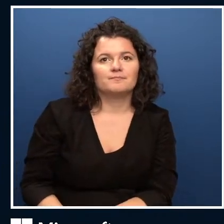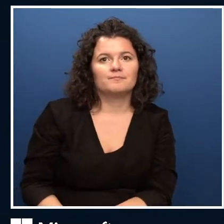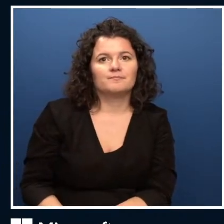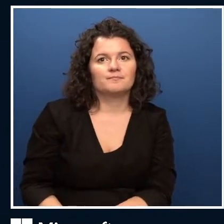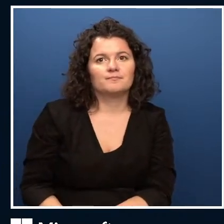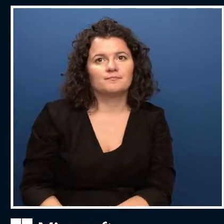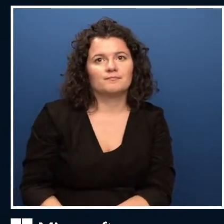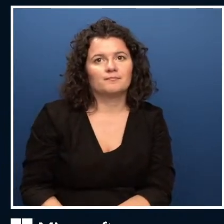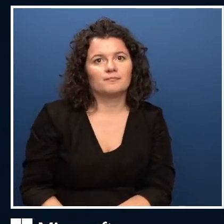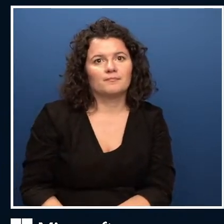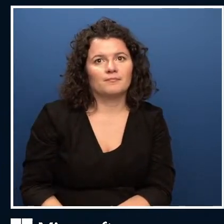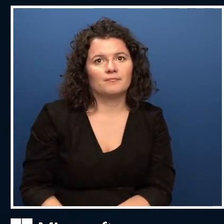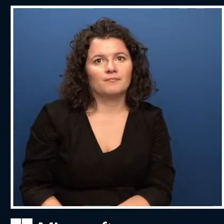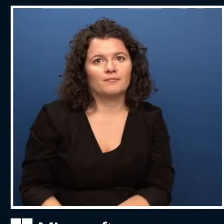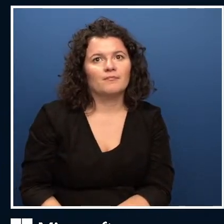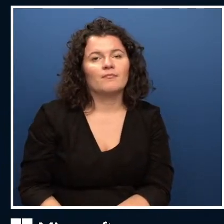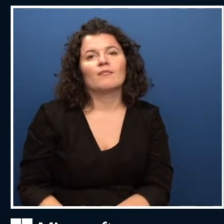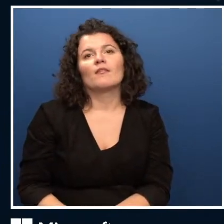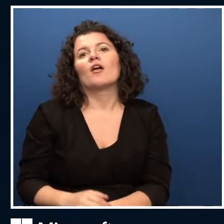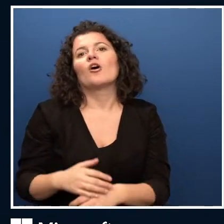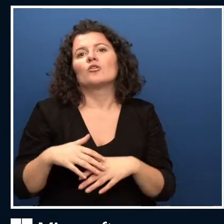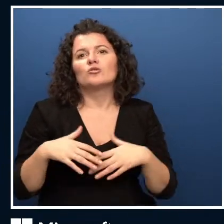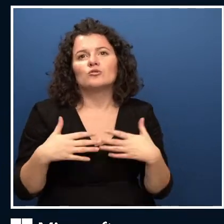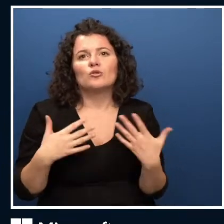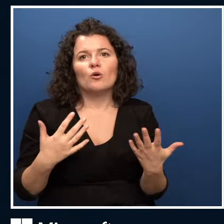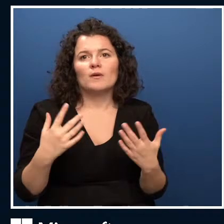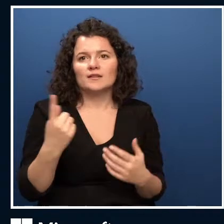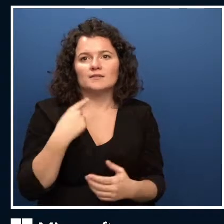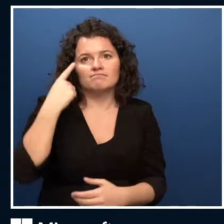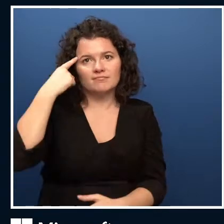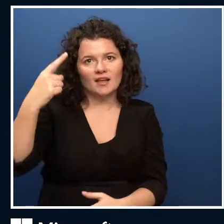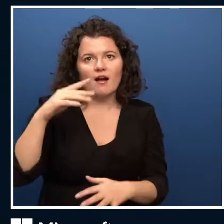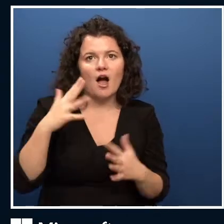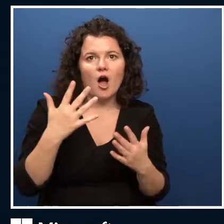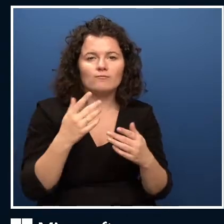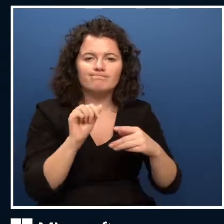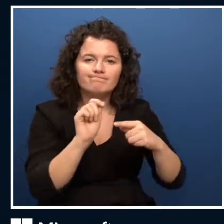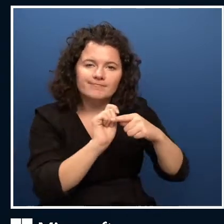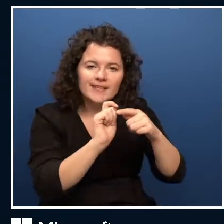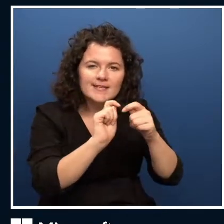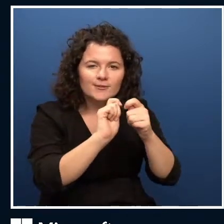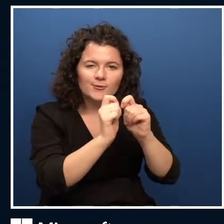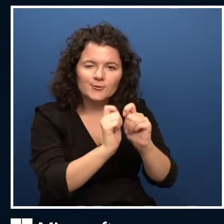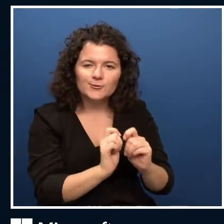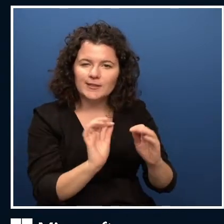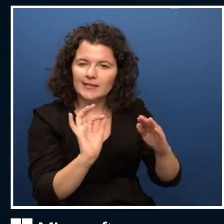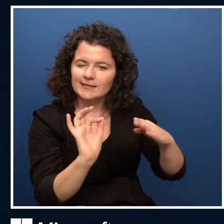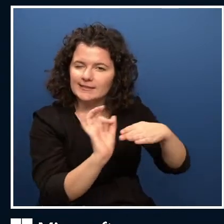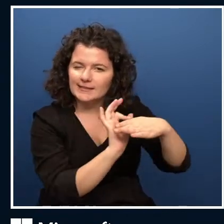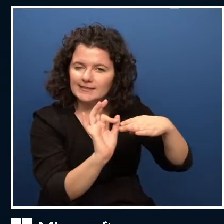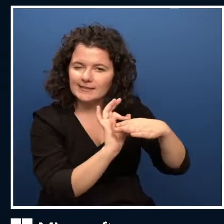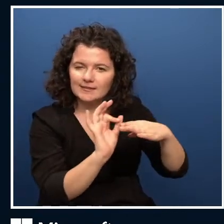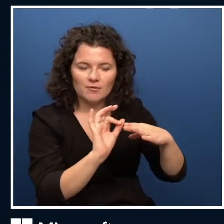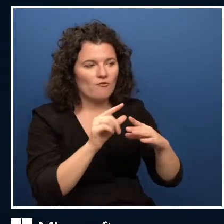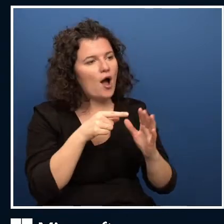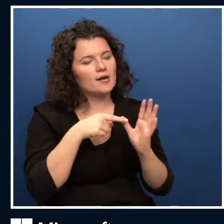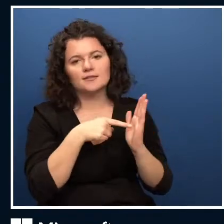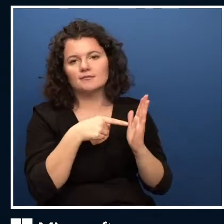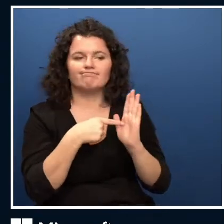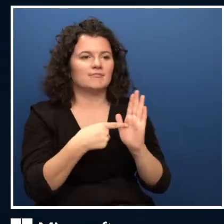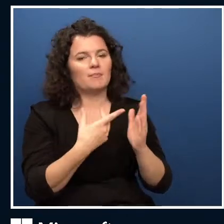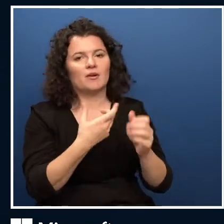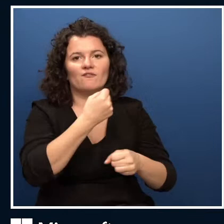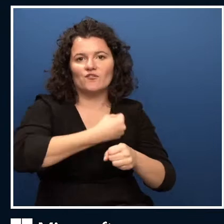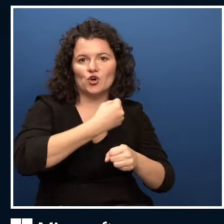Make fine-tuning of such a model for your particular task. For example, when creating some dialogue